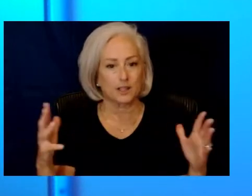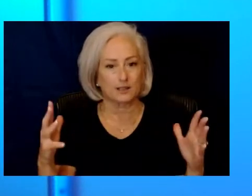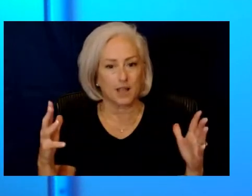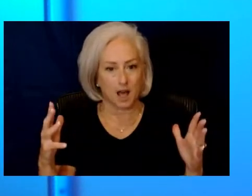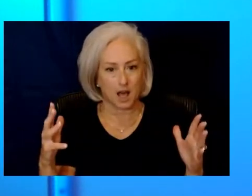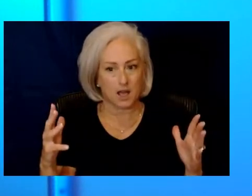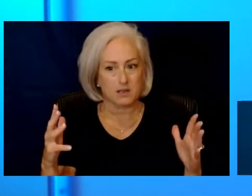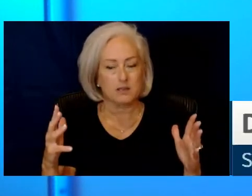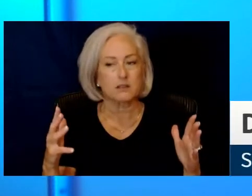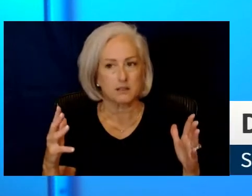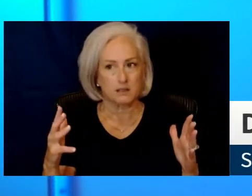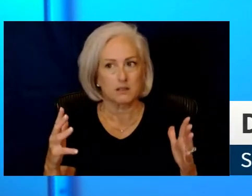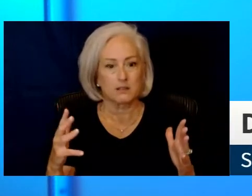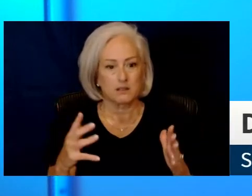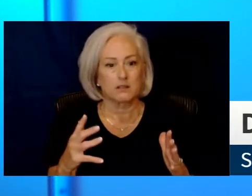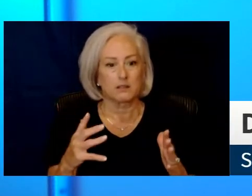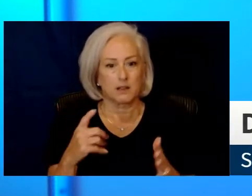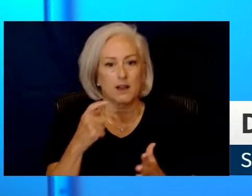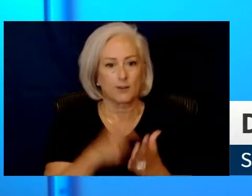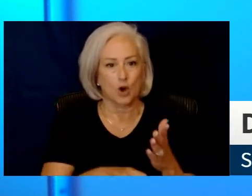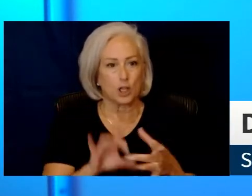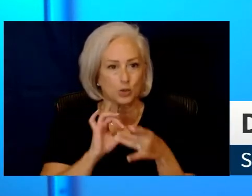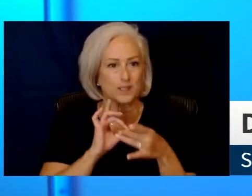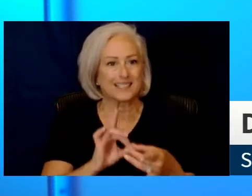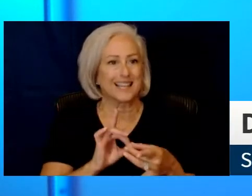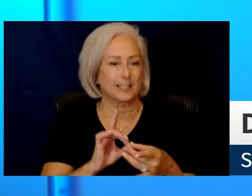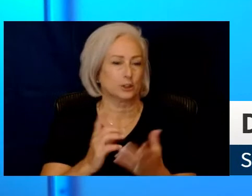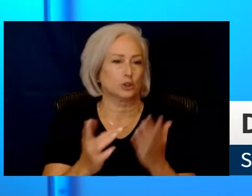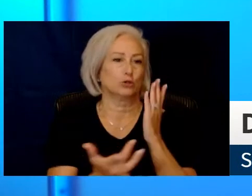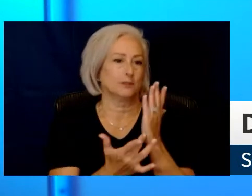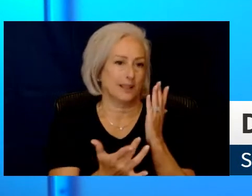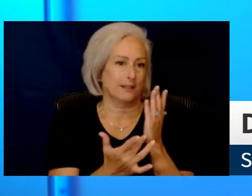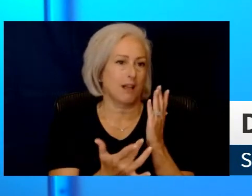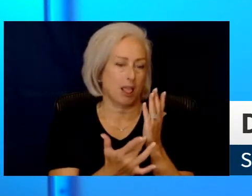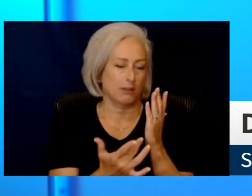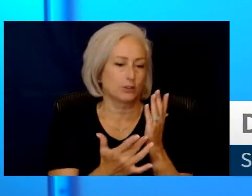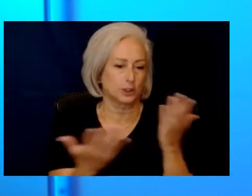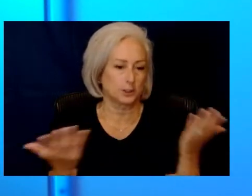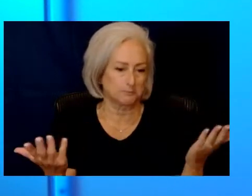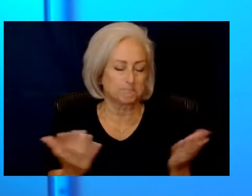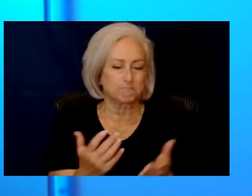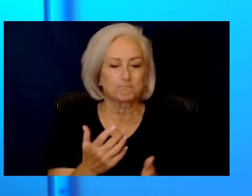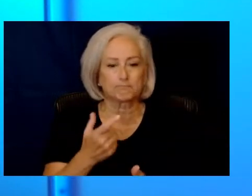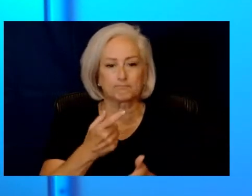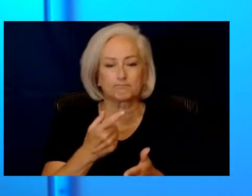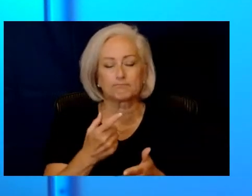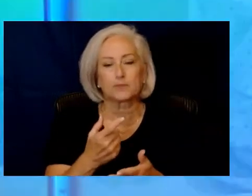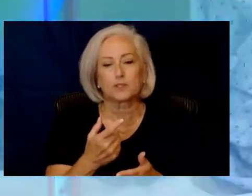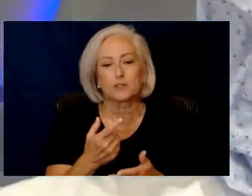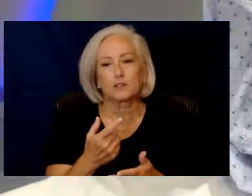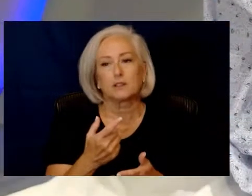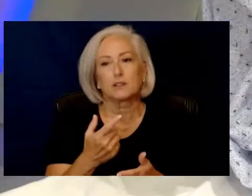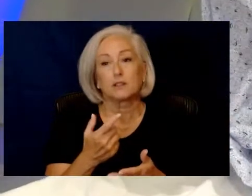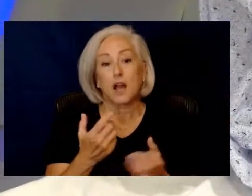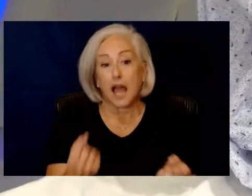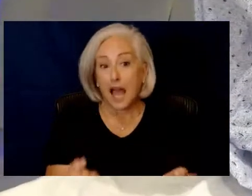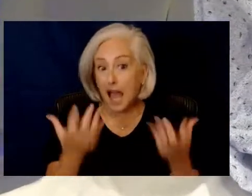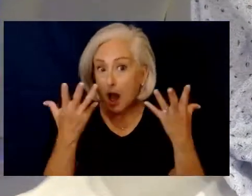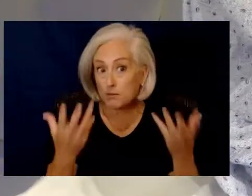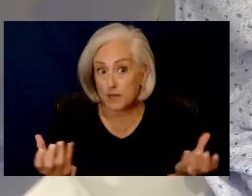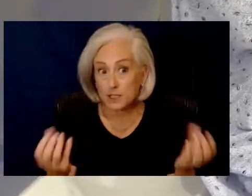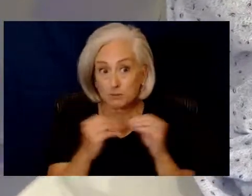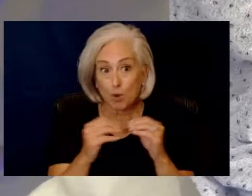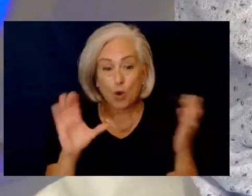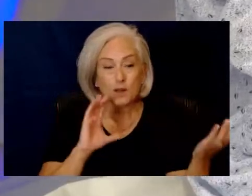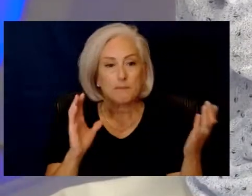technology is more, and so that does factor into the cost of the treatment. As far as how much more it is than traditional